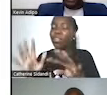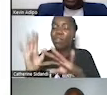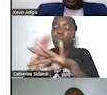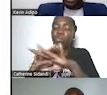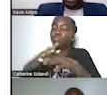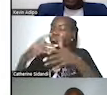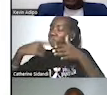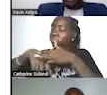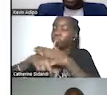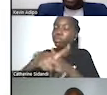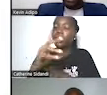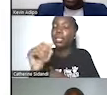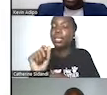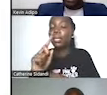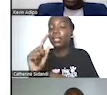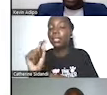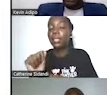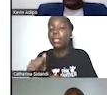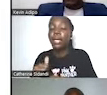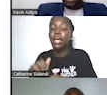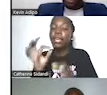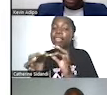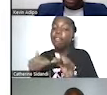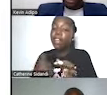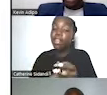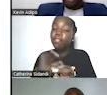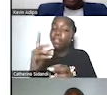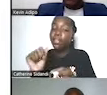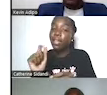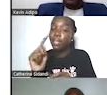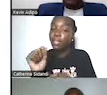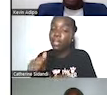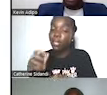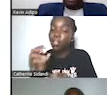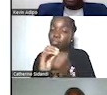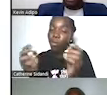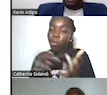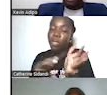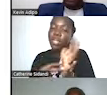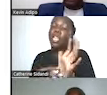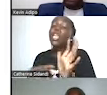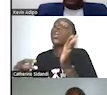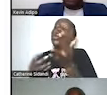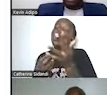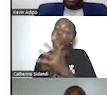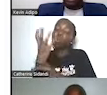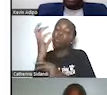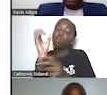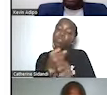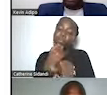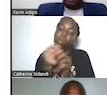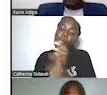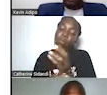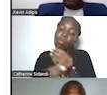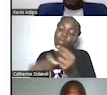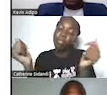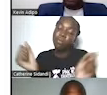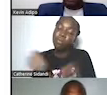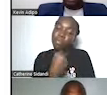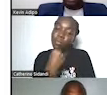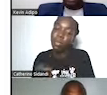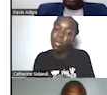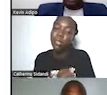Without data analytics, there is no growth, no specialized focus, no problem solving, and no knowledge of how a